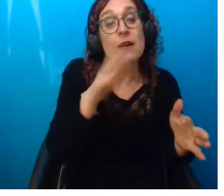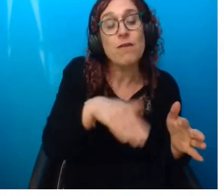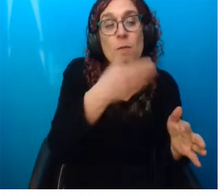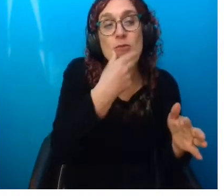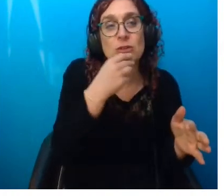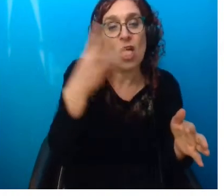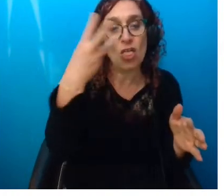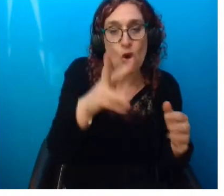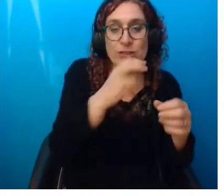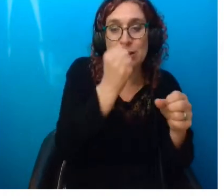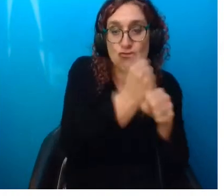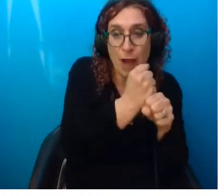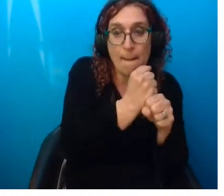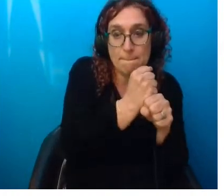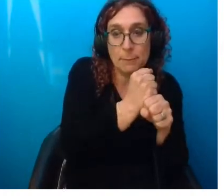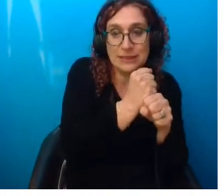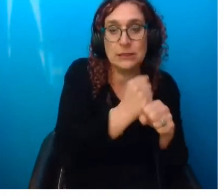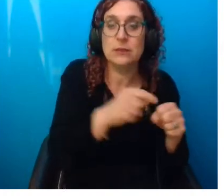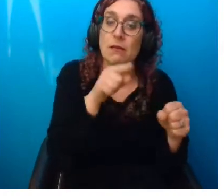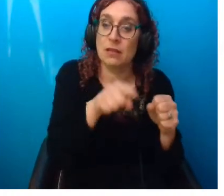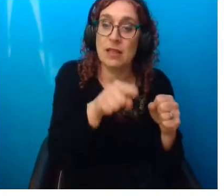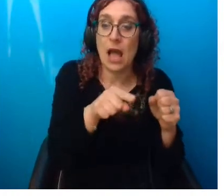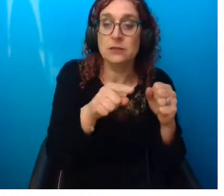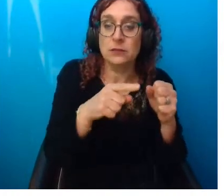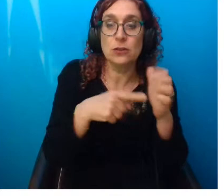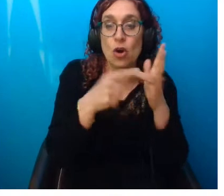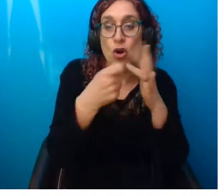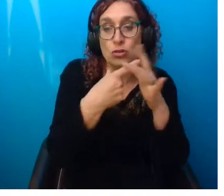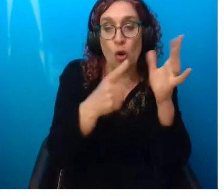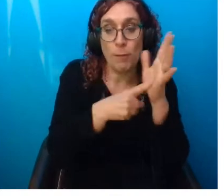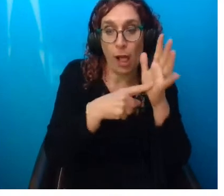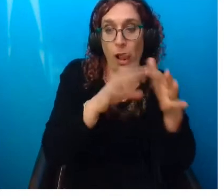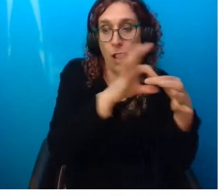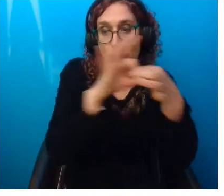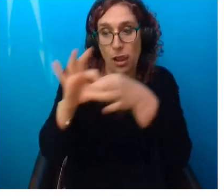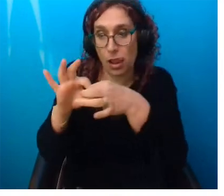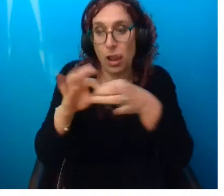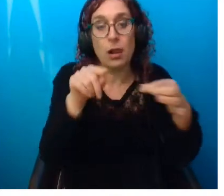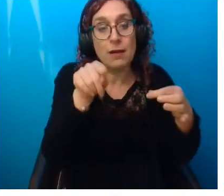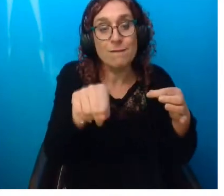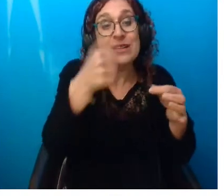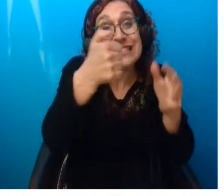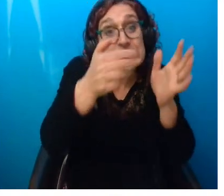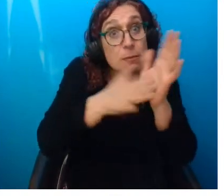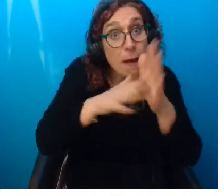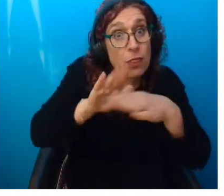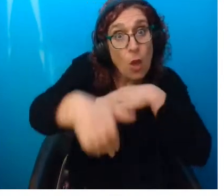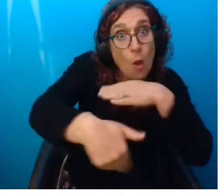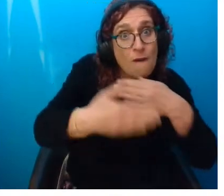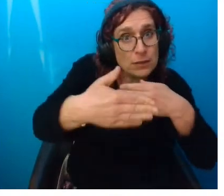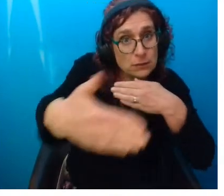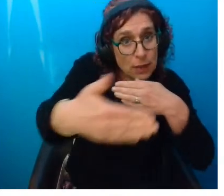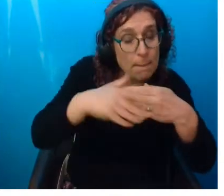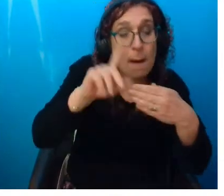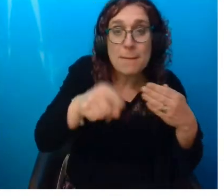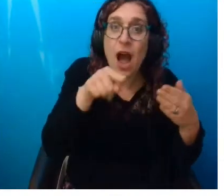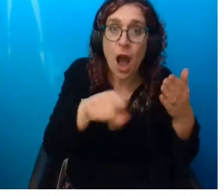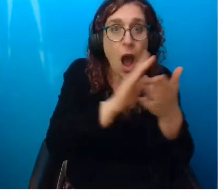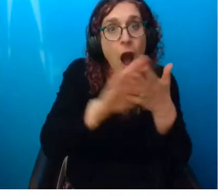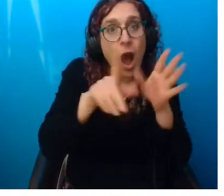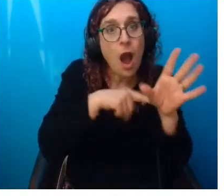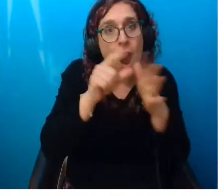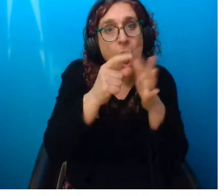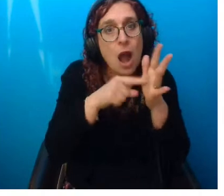atrophy on the face and around the eyes. But actually, the use of hydrocortisone around the eyes